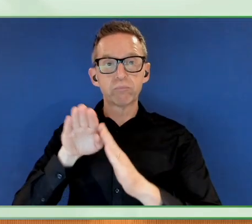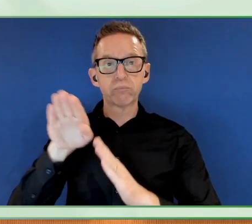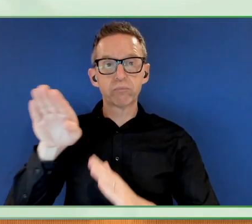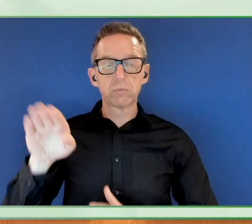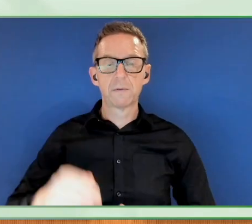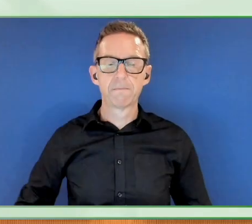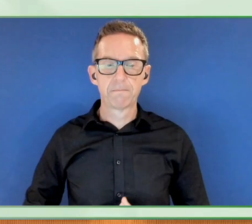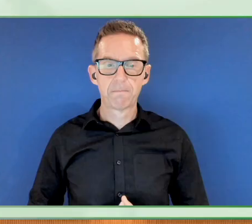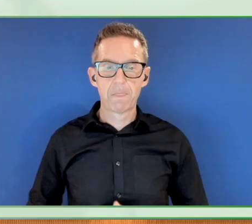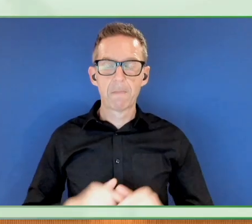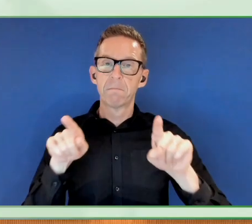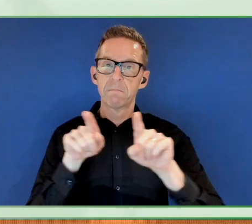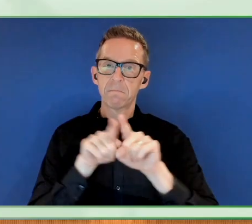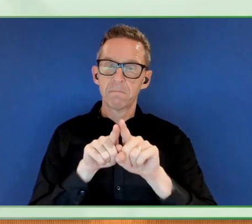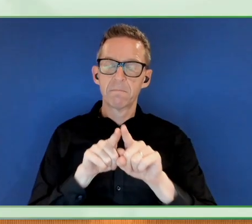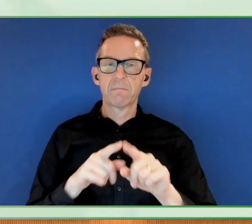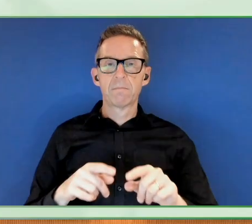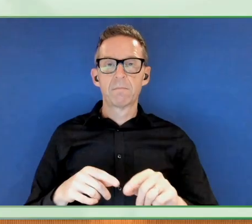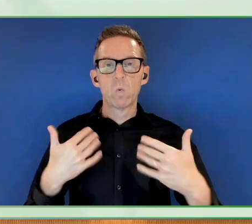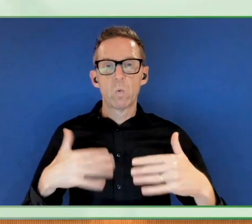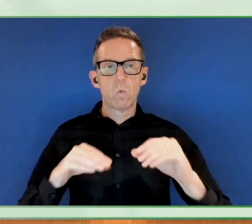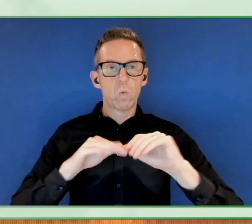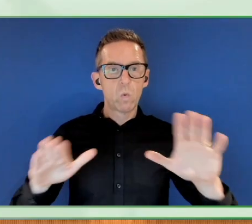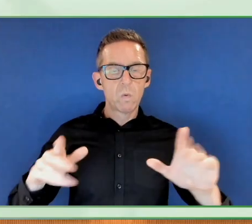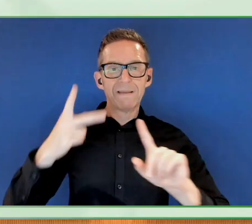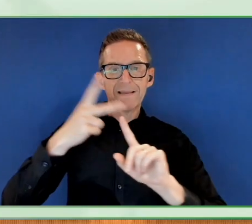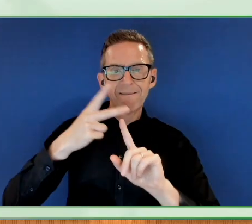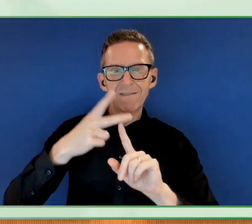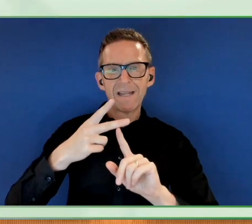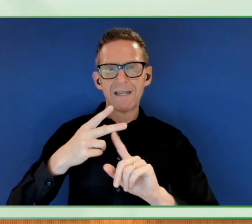of media interest.